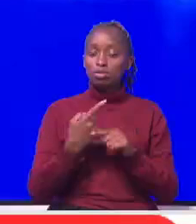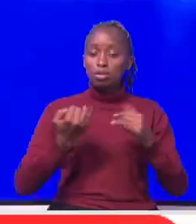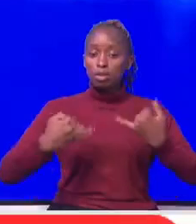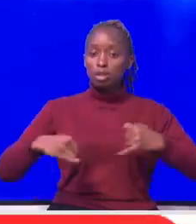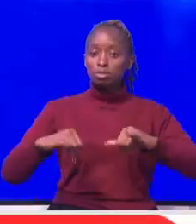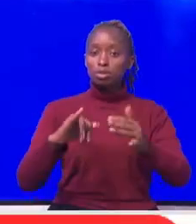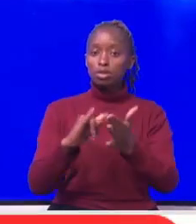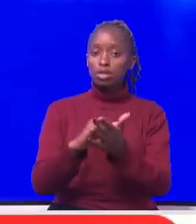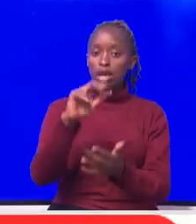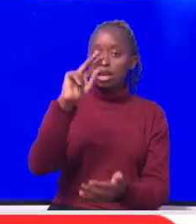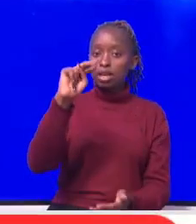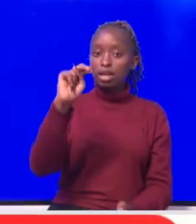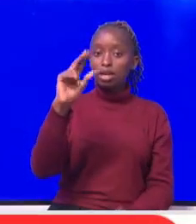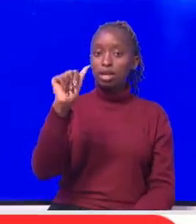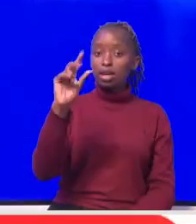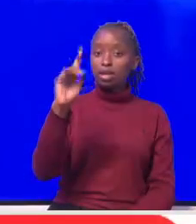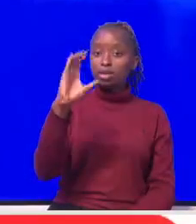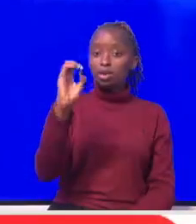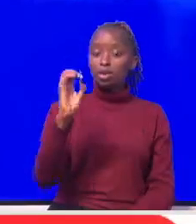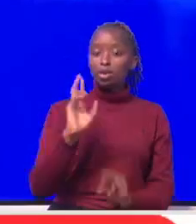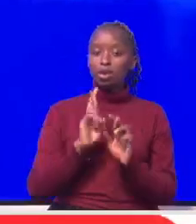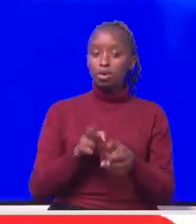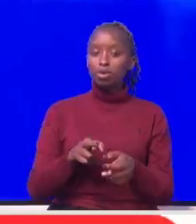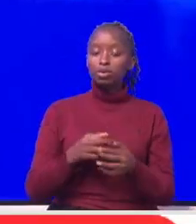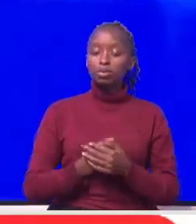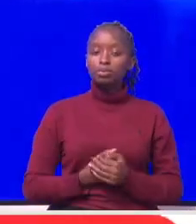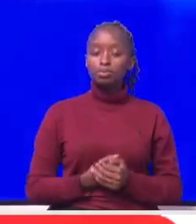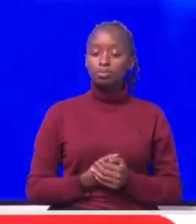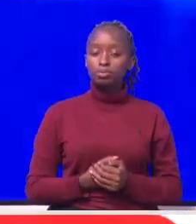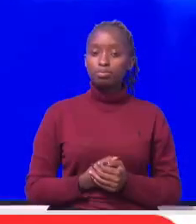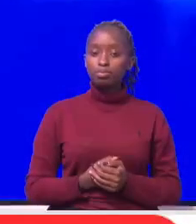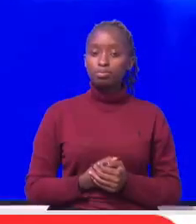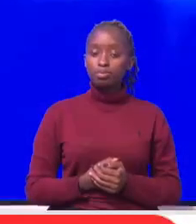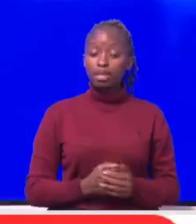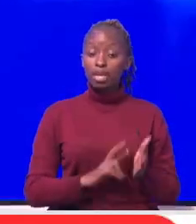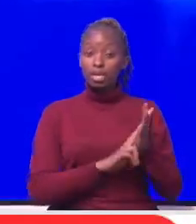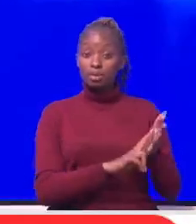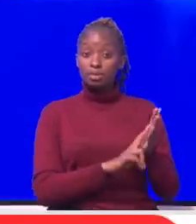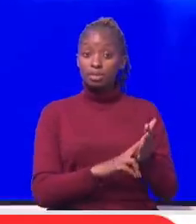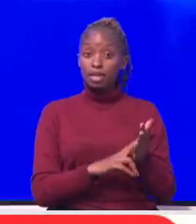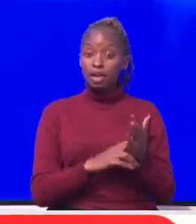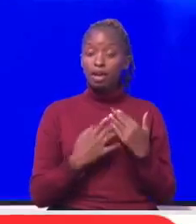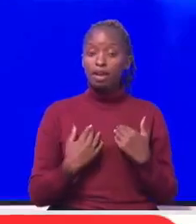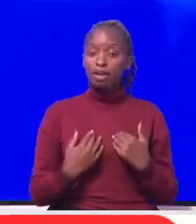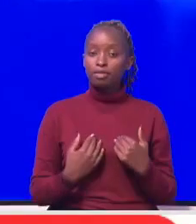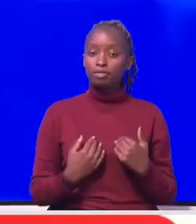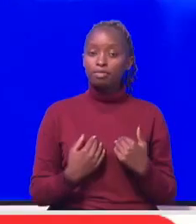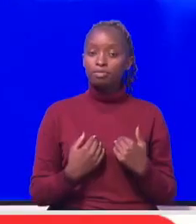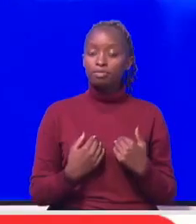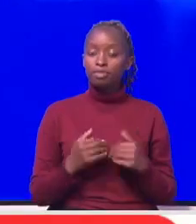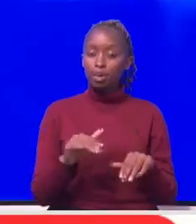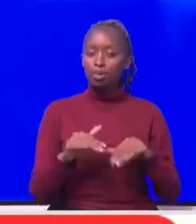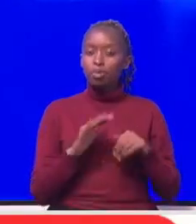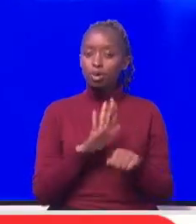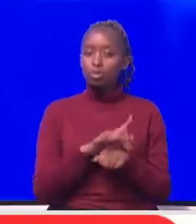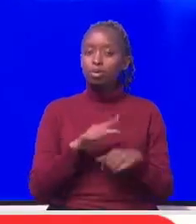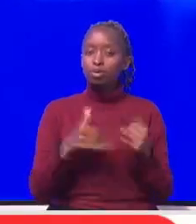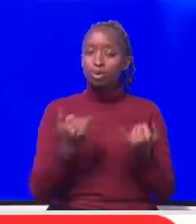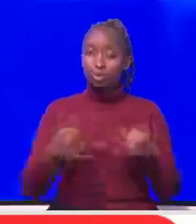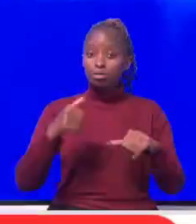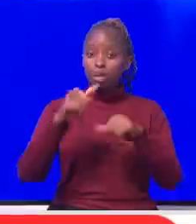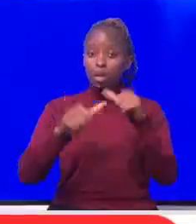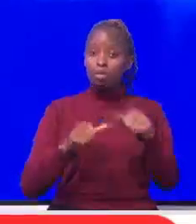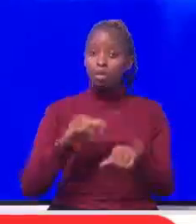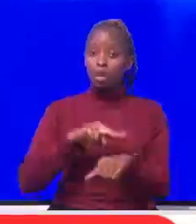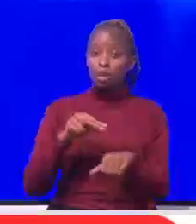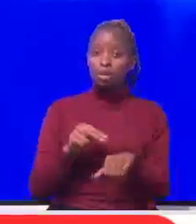NADCO report. Apollo Kamau tells us more. Has officially been presented. Amid a slow takeoff on the implementation of the National Dialogue